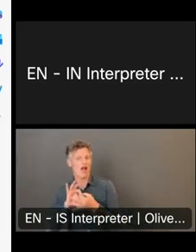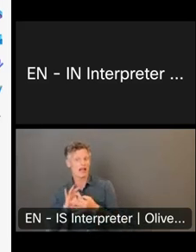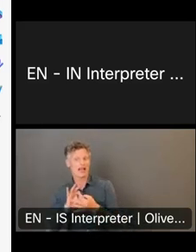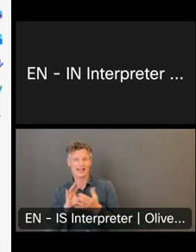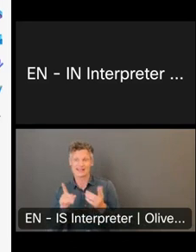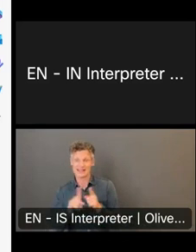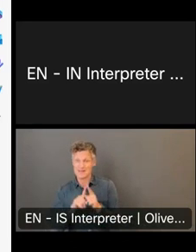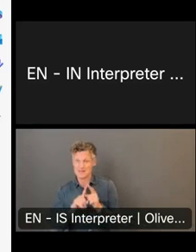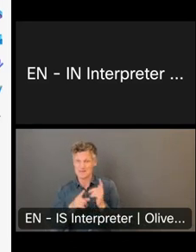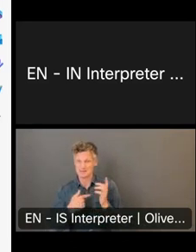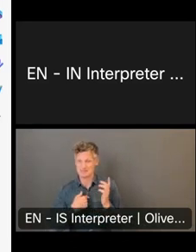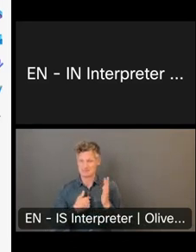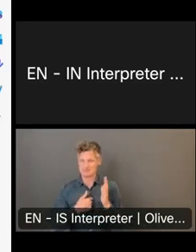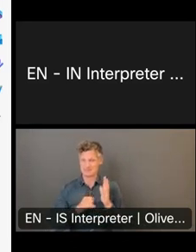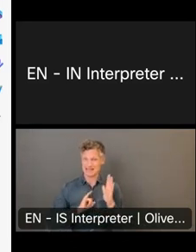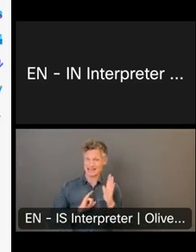identification. I hate those.